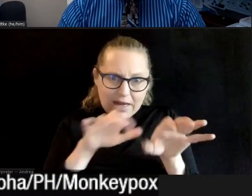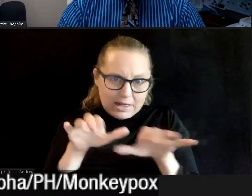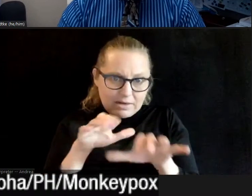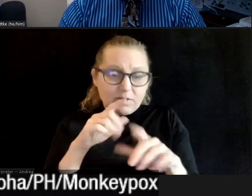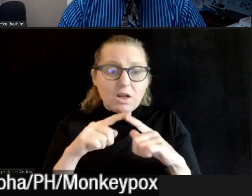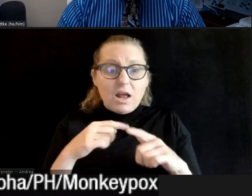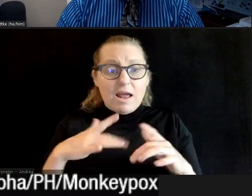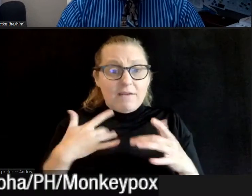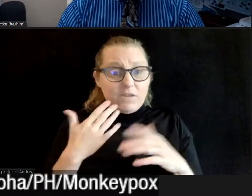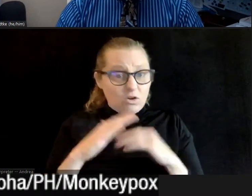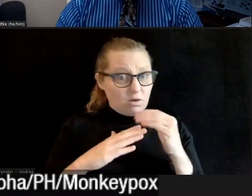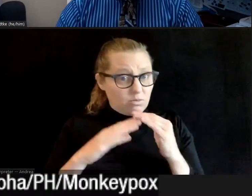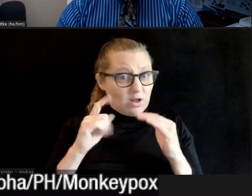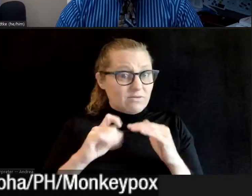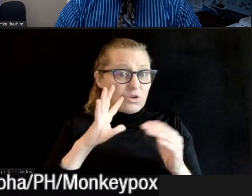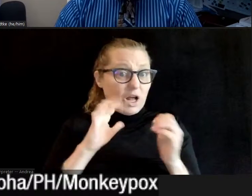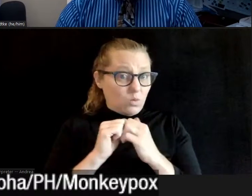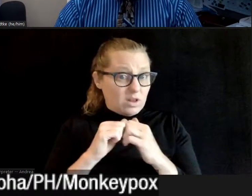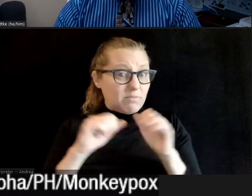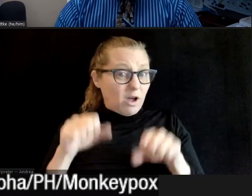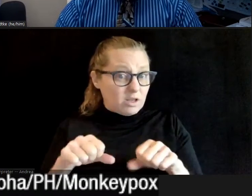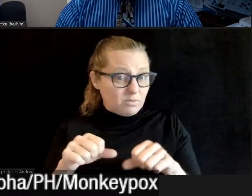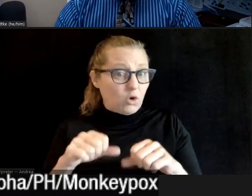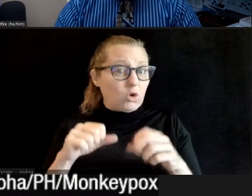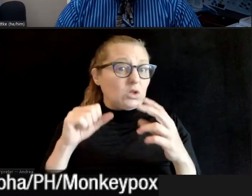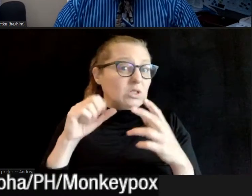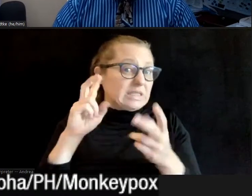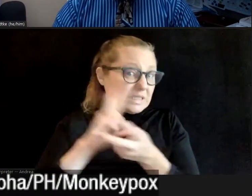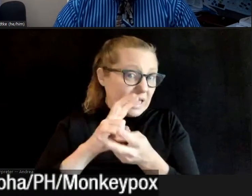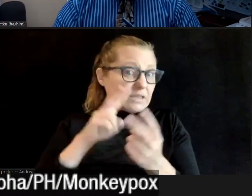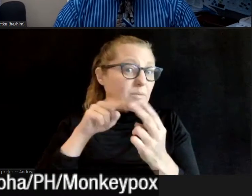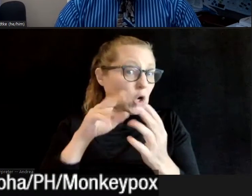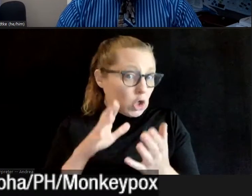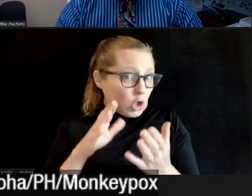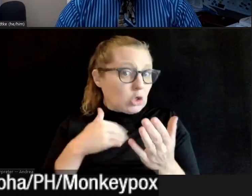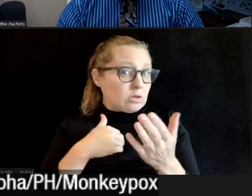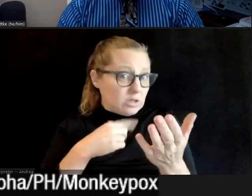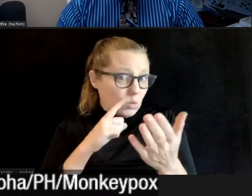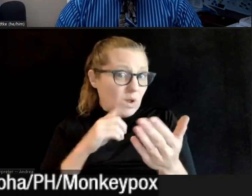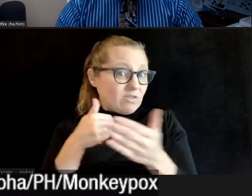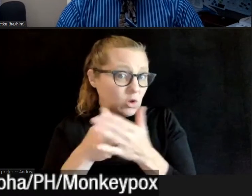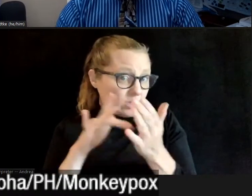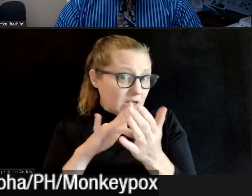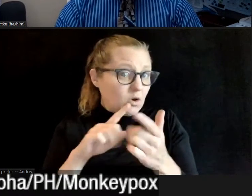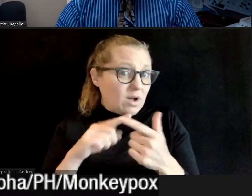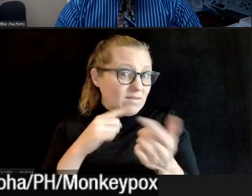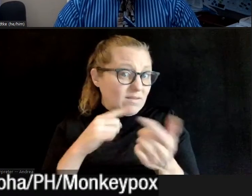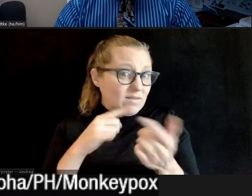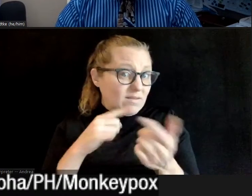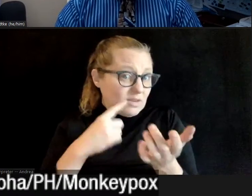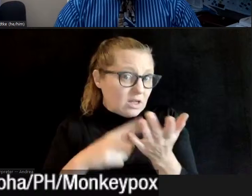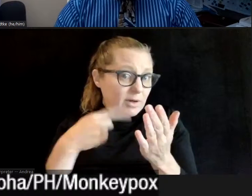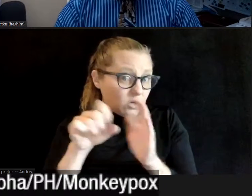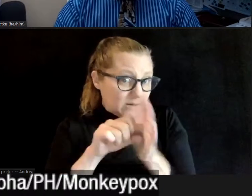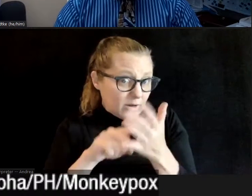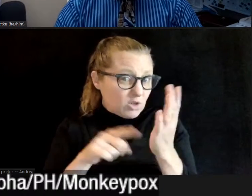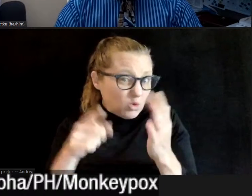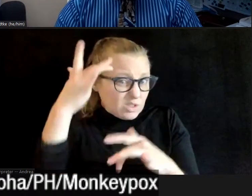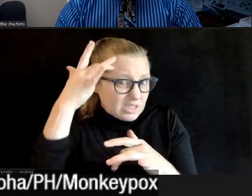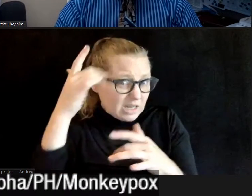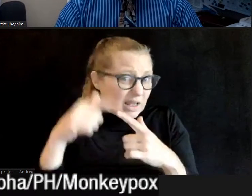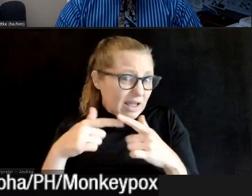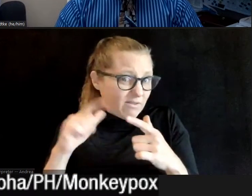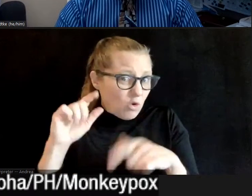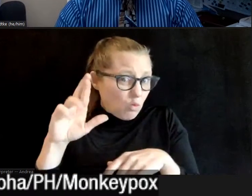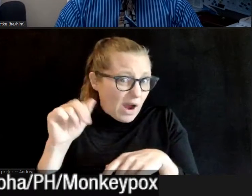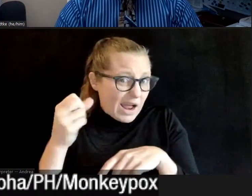comfortable enough to talk to potential sexual partners or others that you're going to have this close contact with about their symptoms. Are they sick? Are they having a